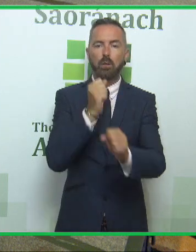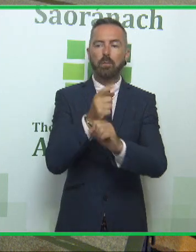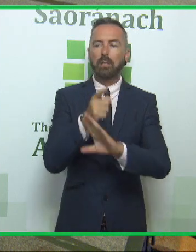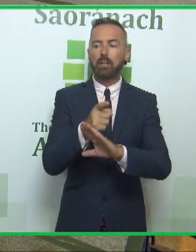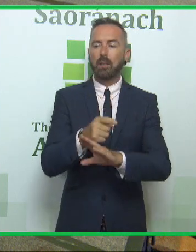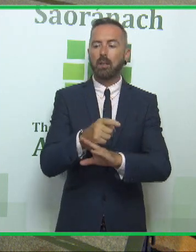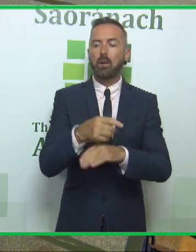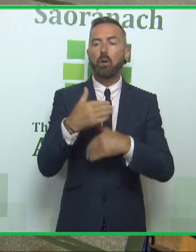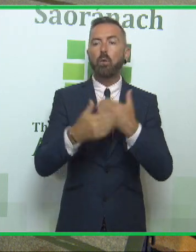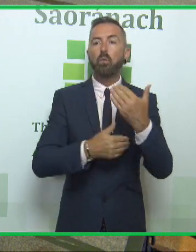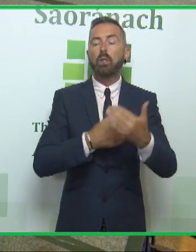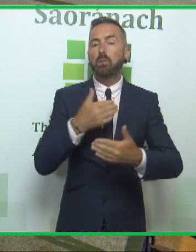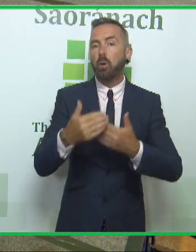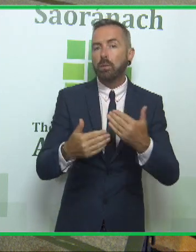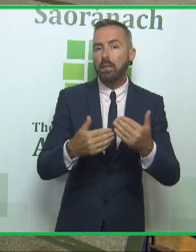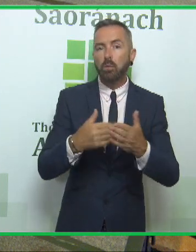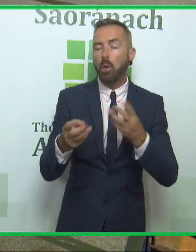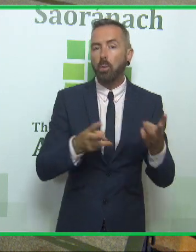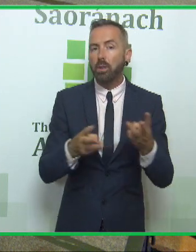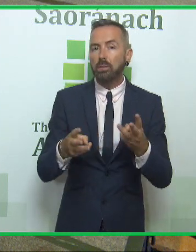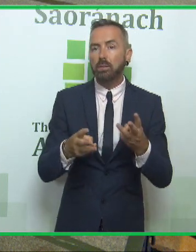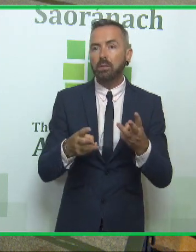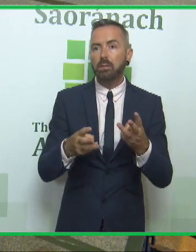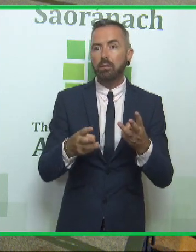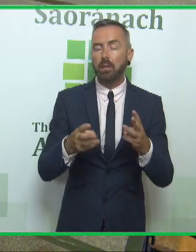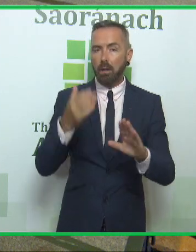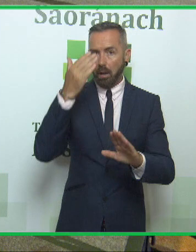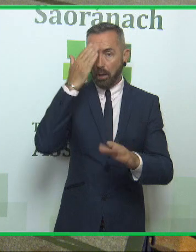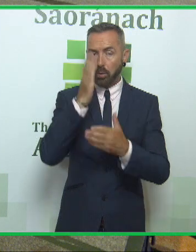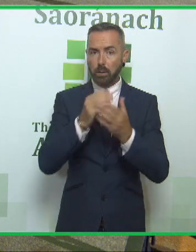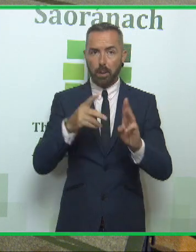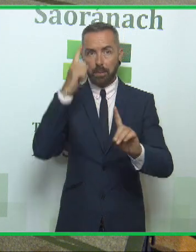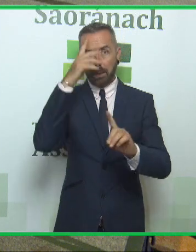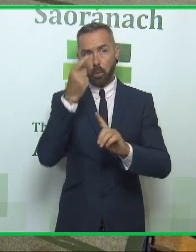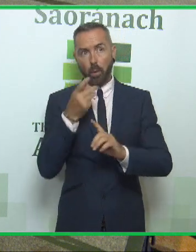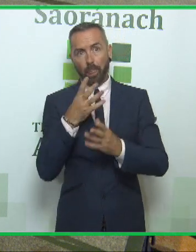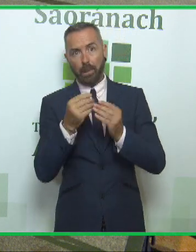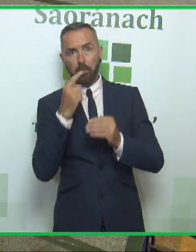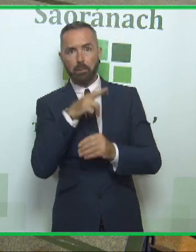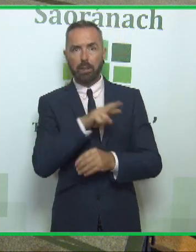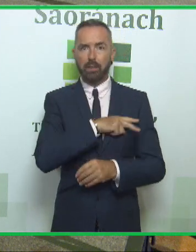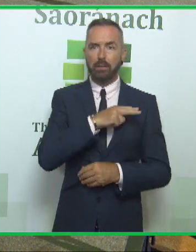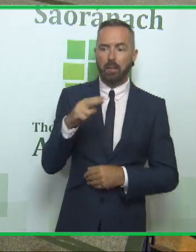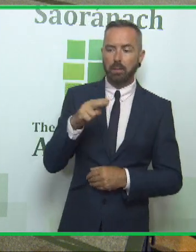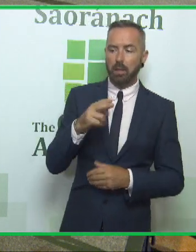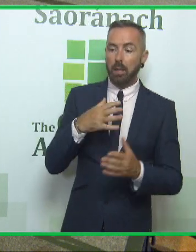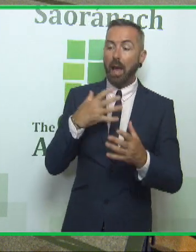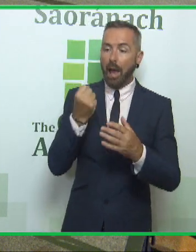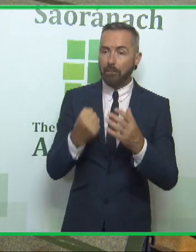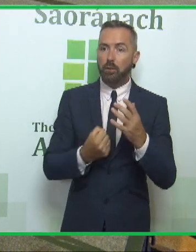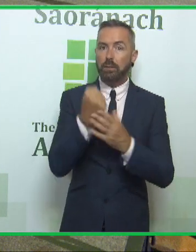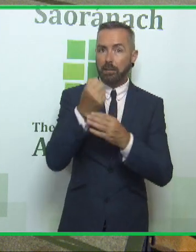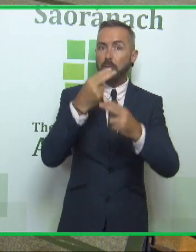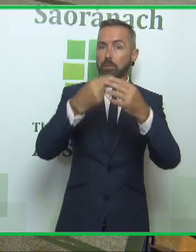what is it about it that works? Because contrary perhaps, and I know those figures are really tough, but there are successful outcomes. Yeah, we have